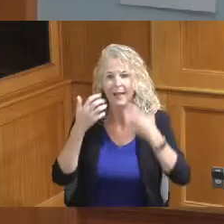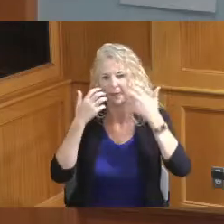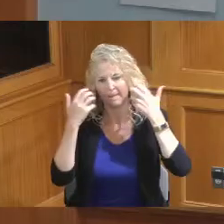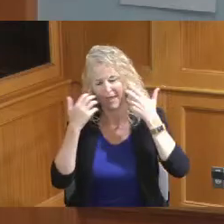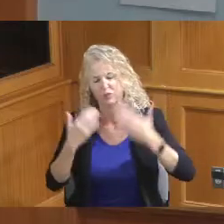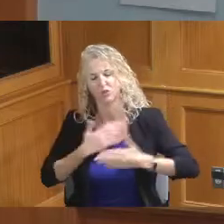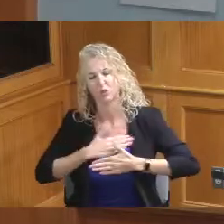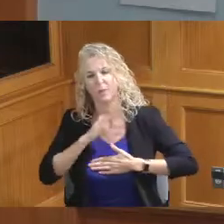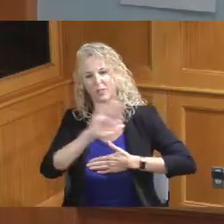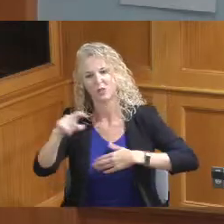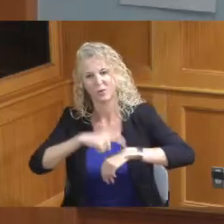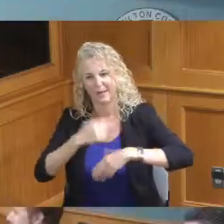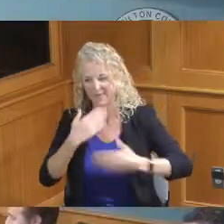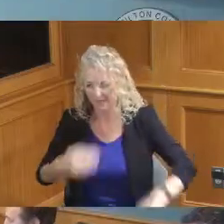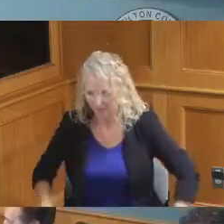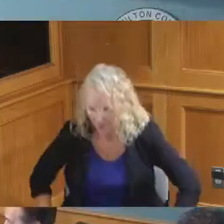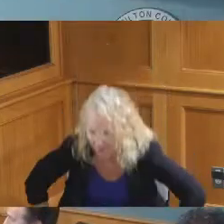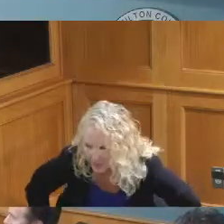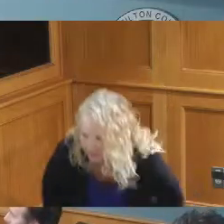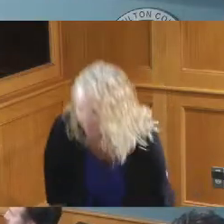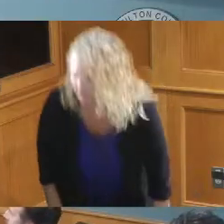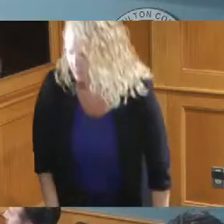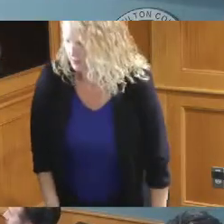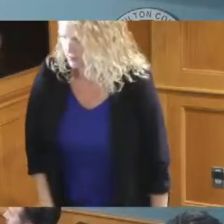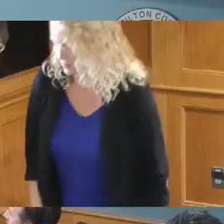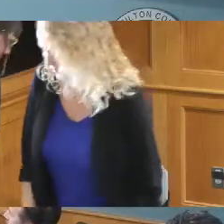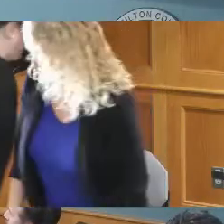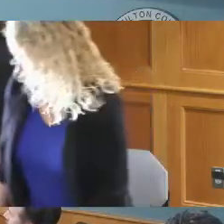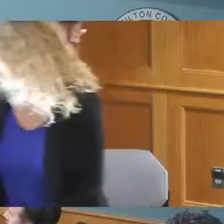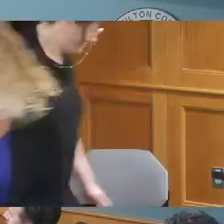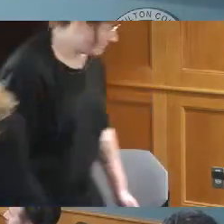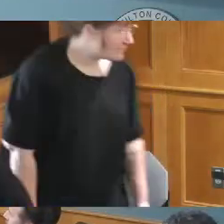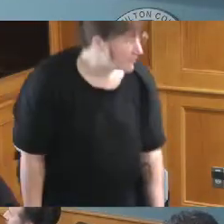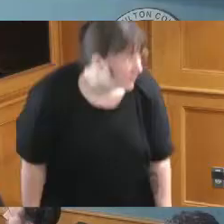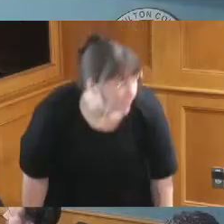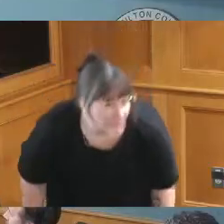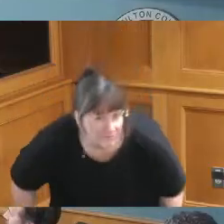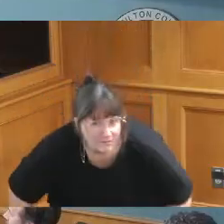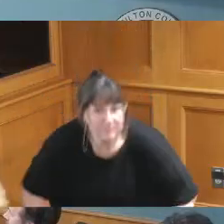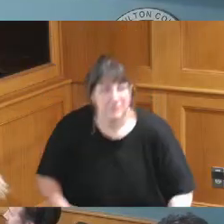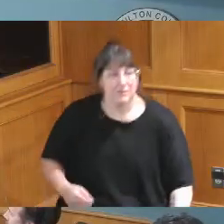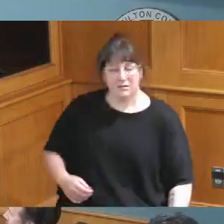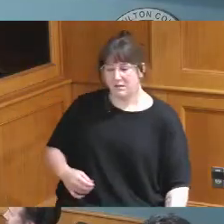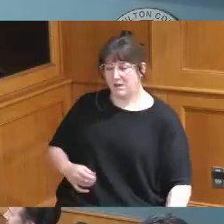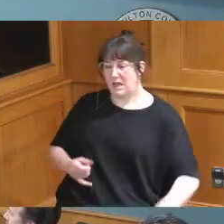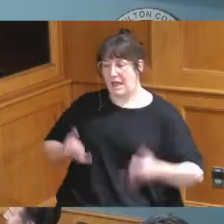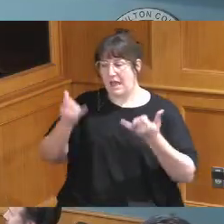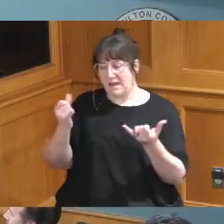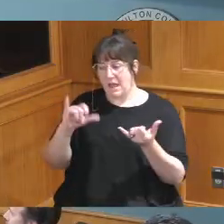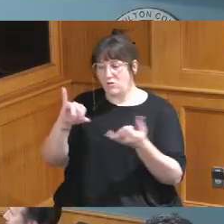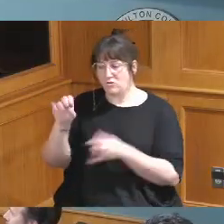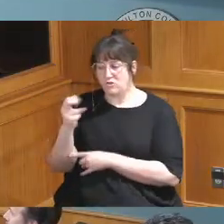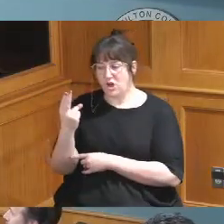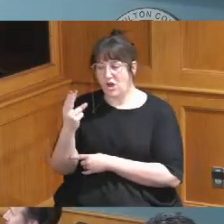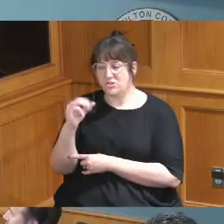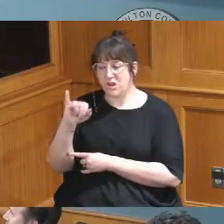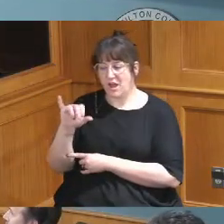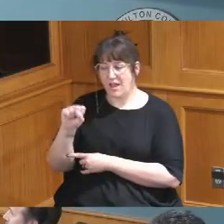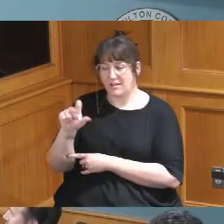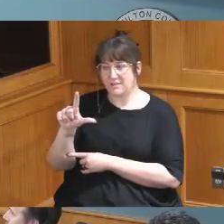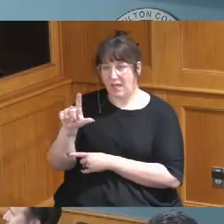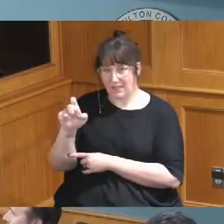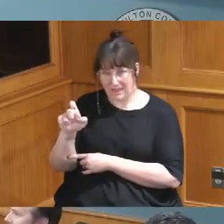we appreciate your time. Thank you. Thank you. Thanks for being here. Our next speaker is Josh, I think it's Isle.